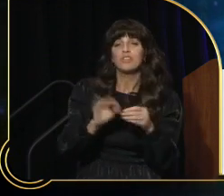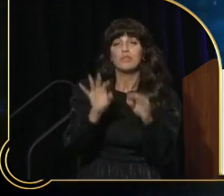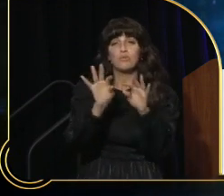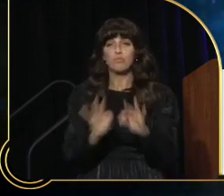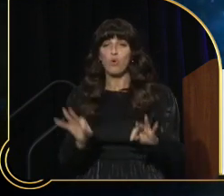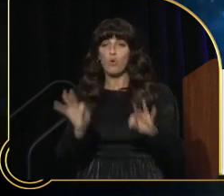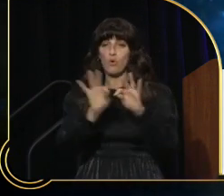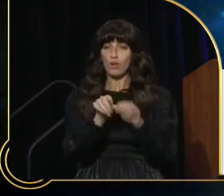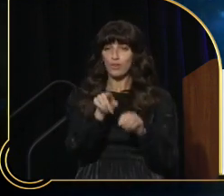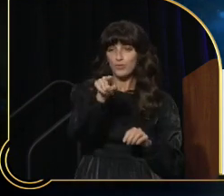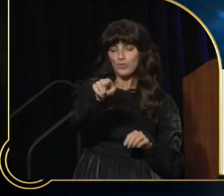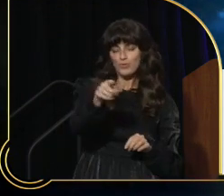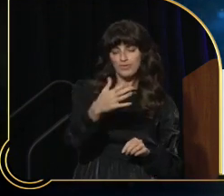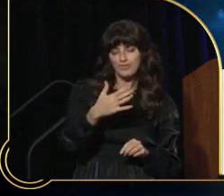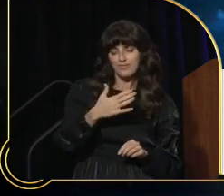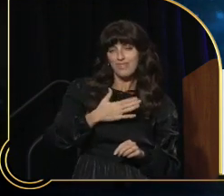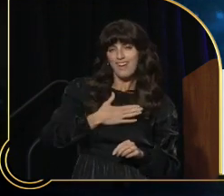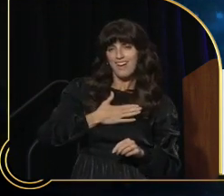you will be my